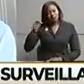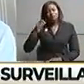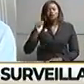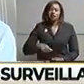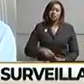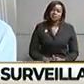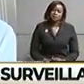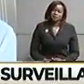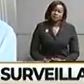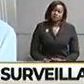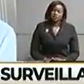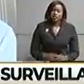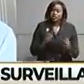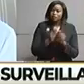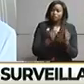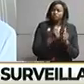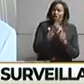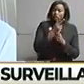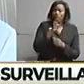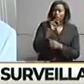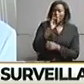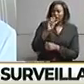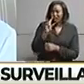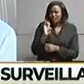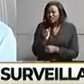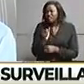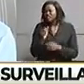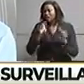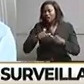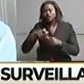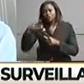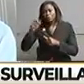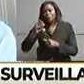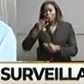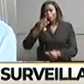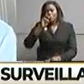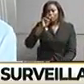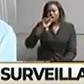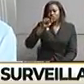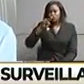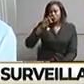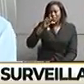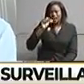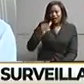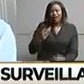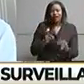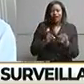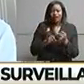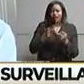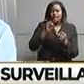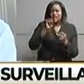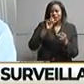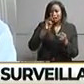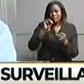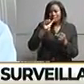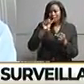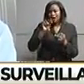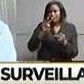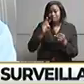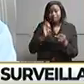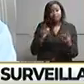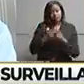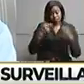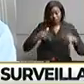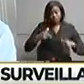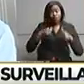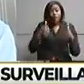12 miles up to Matuga, up to Namanve, cycling is actually even healthier than sitting